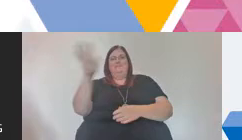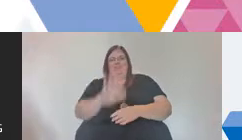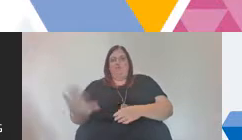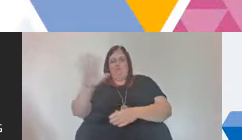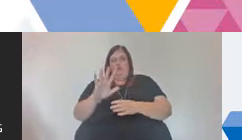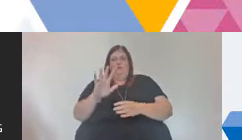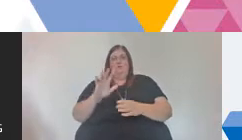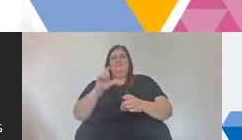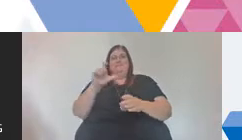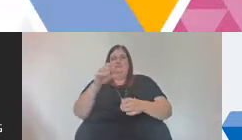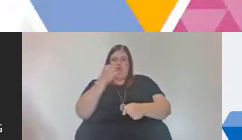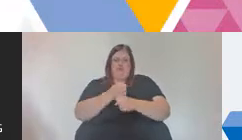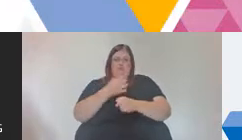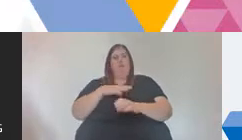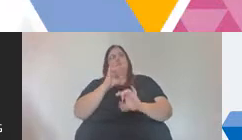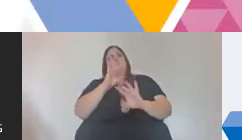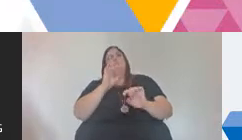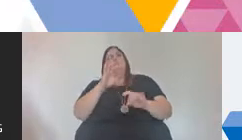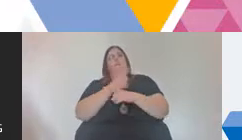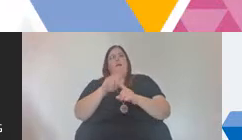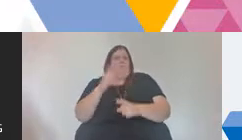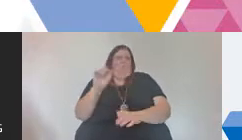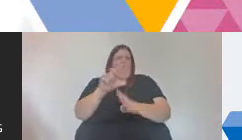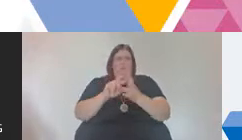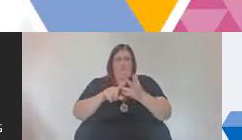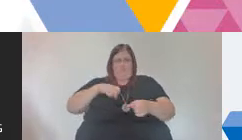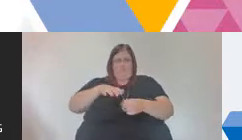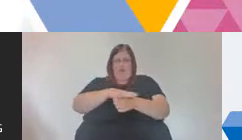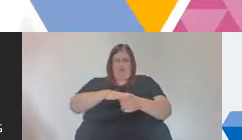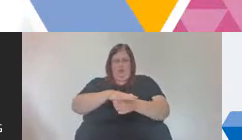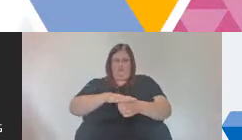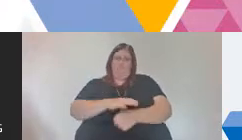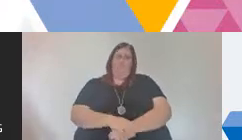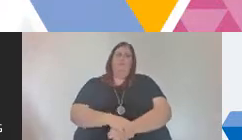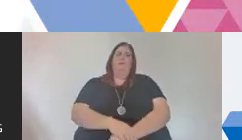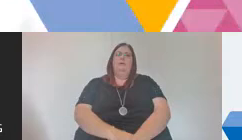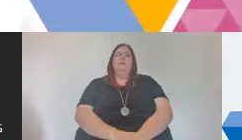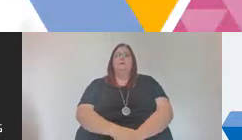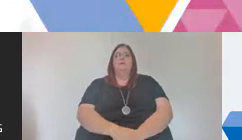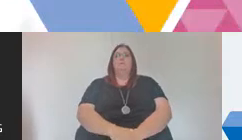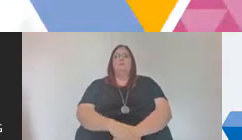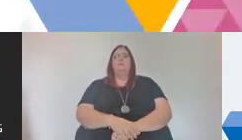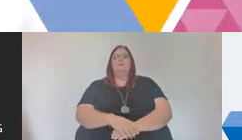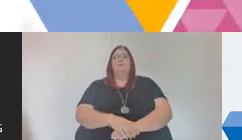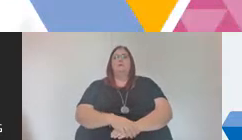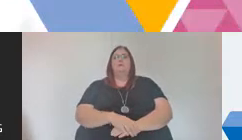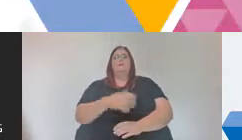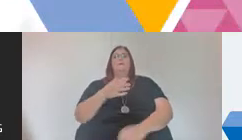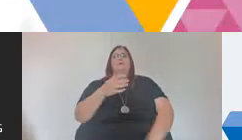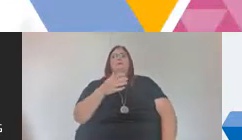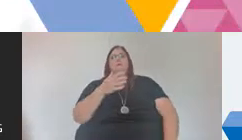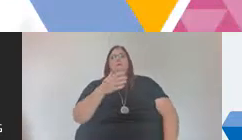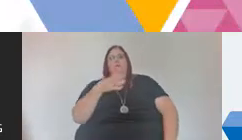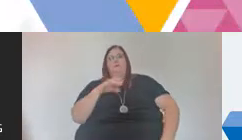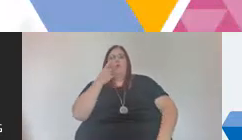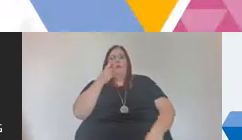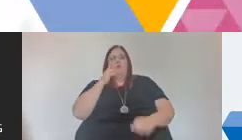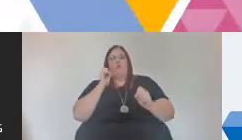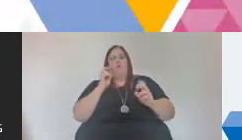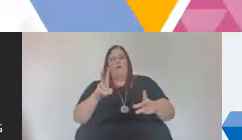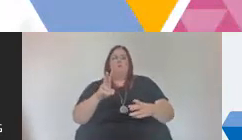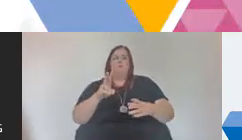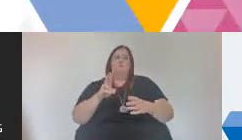South East Staffordshire as a place in place-based partnerships, and looking forward to the